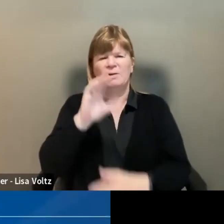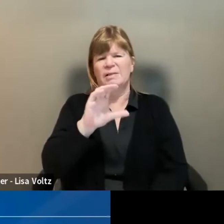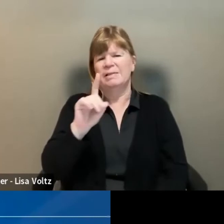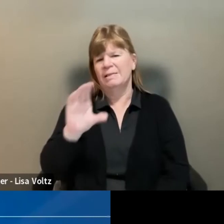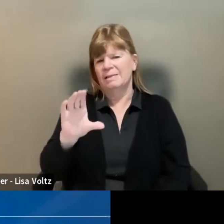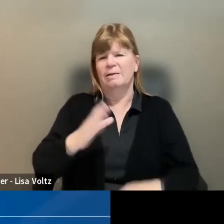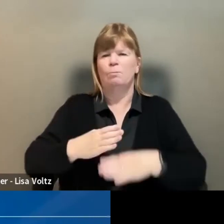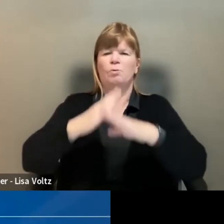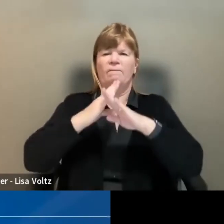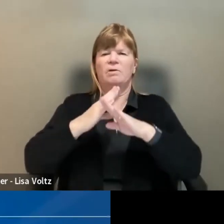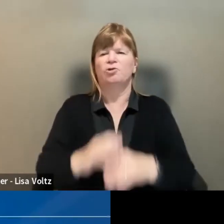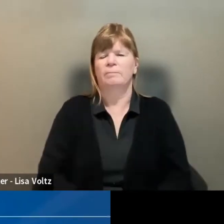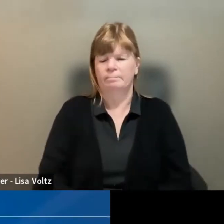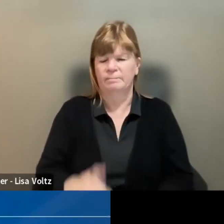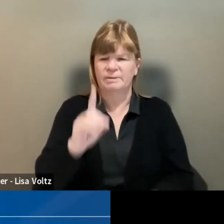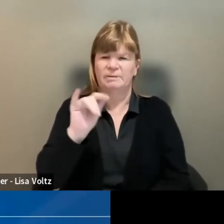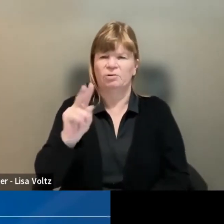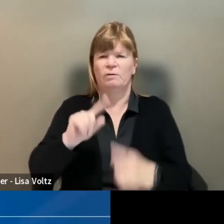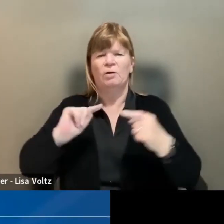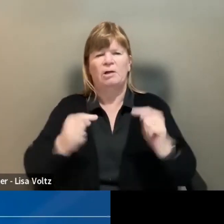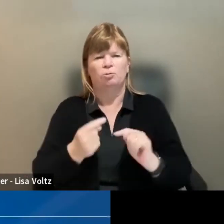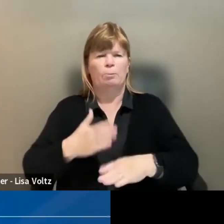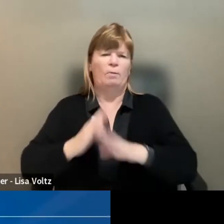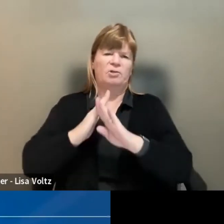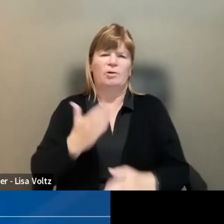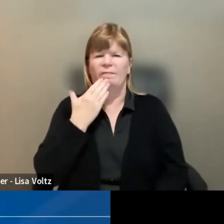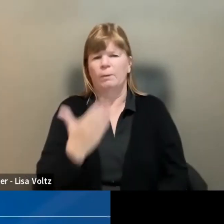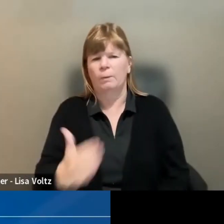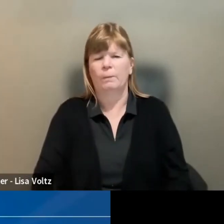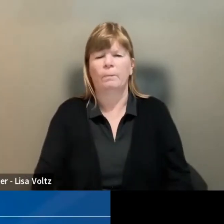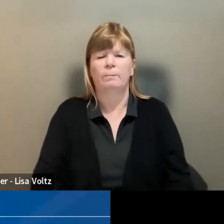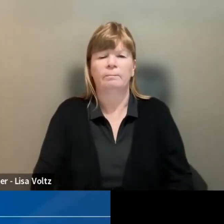Prevention, Division of Injury Prevention. Thank you.